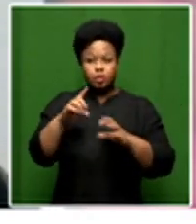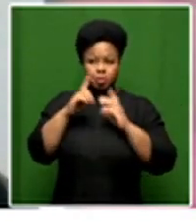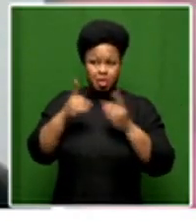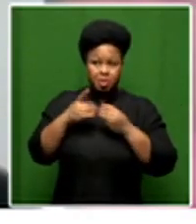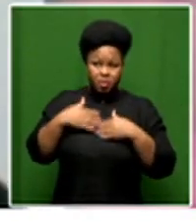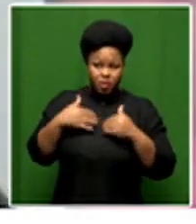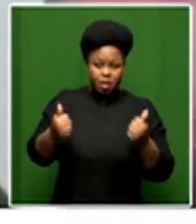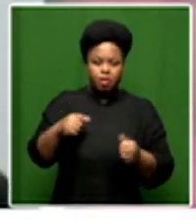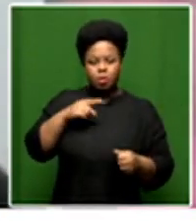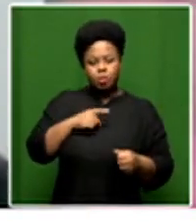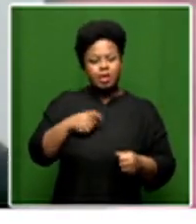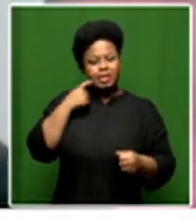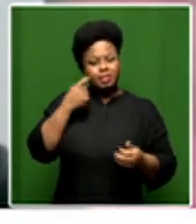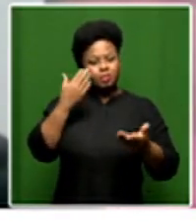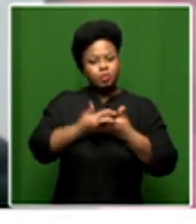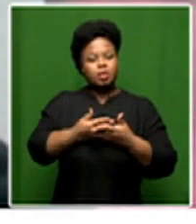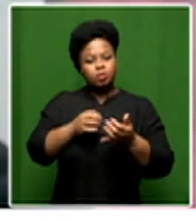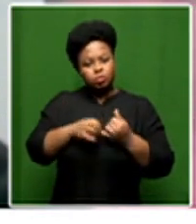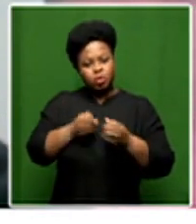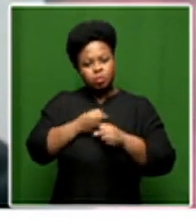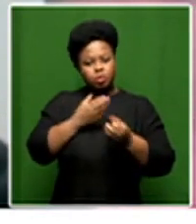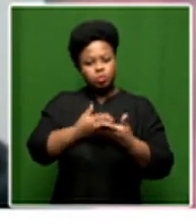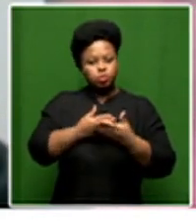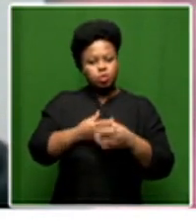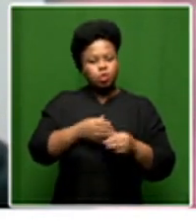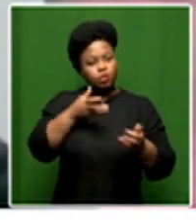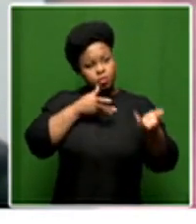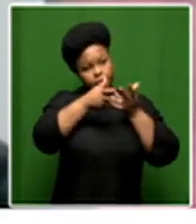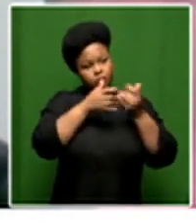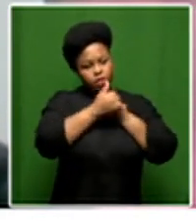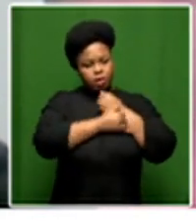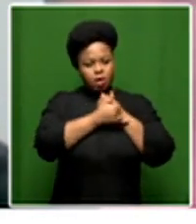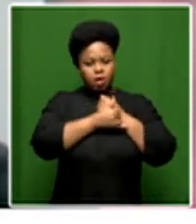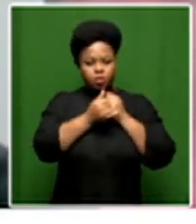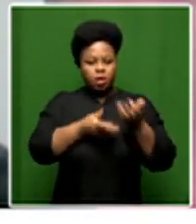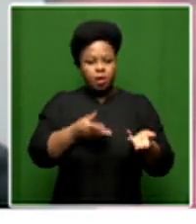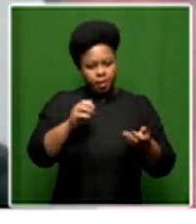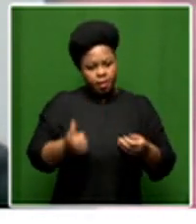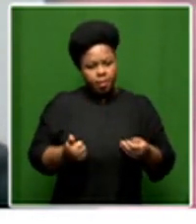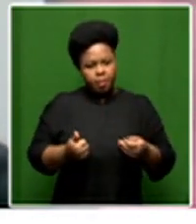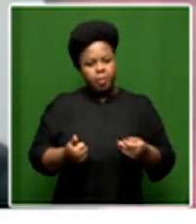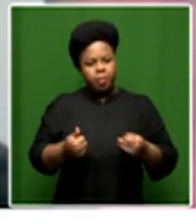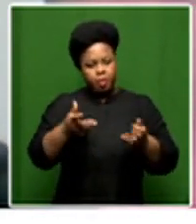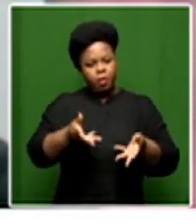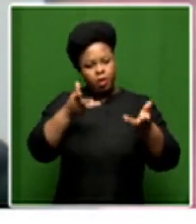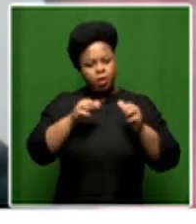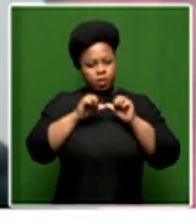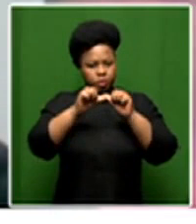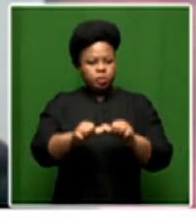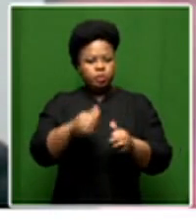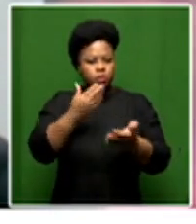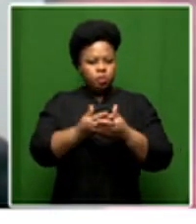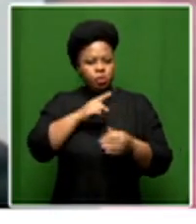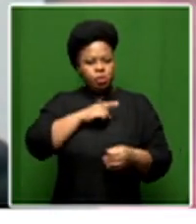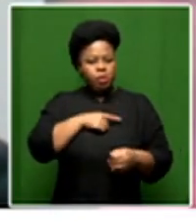Health, so that we create, an interaction between the two, and then leave it in their hands, because